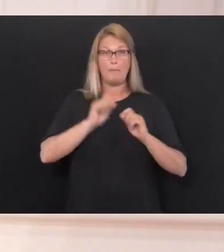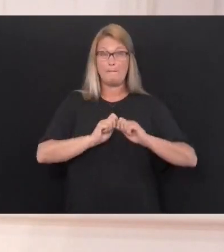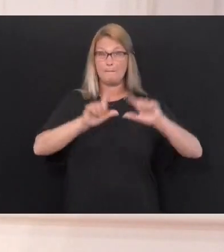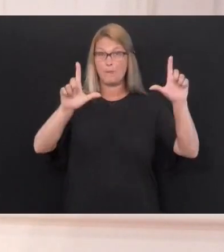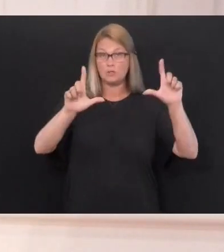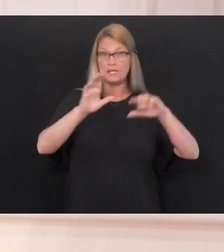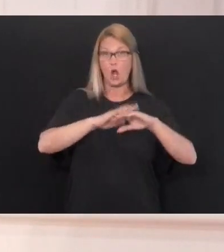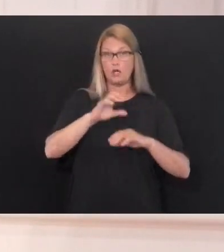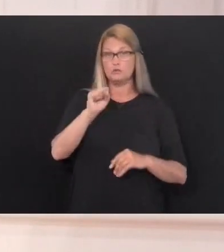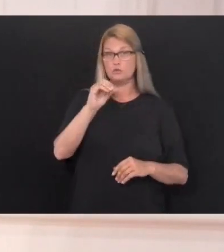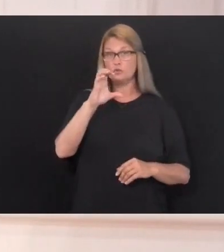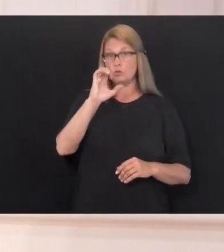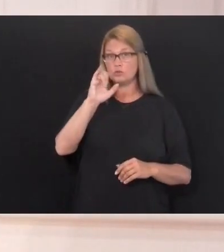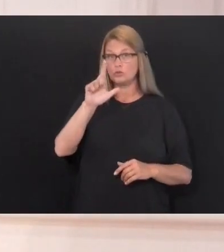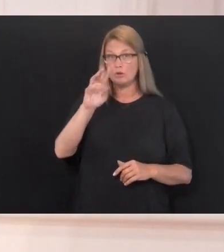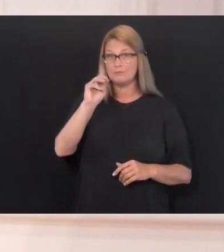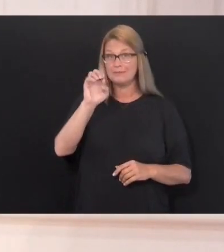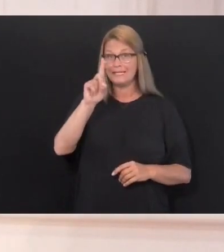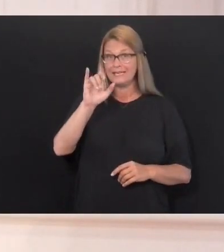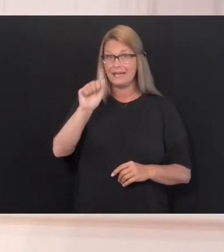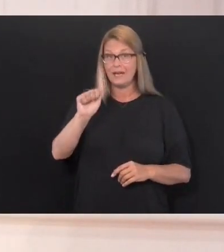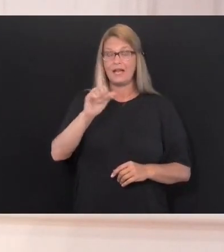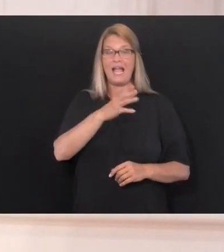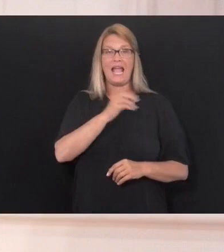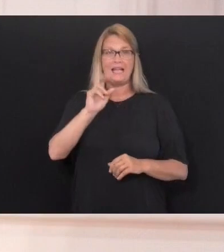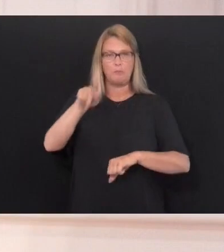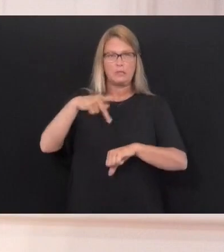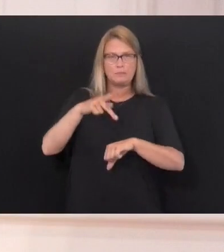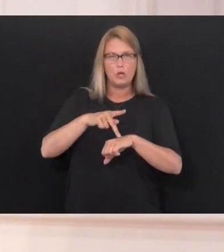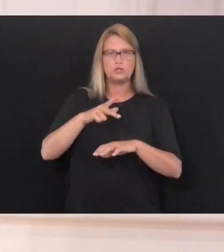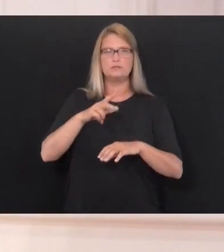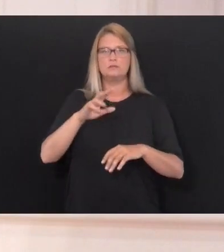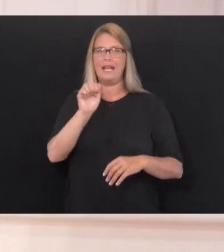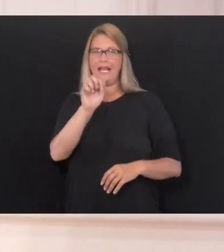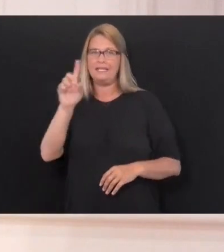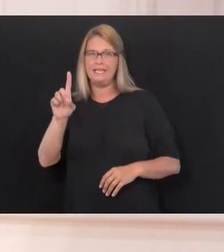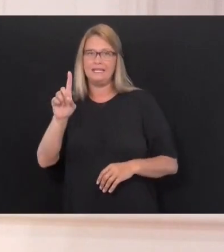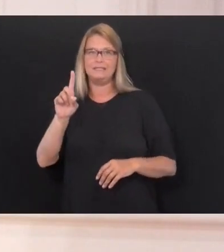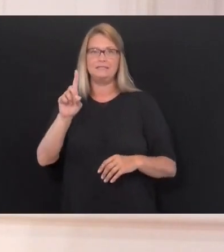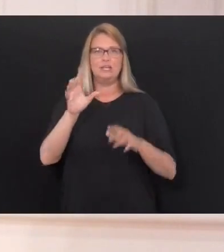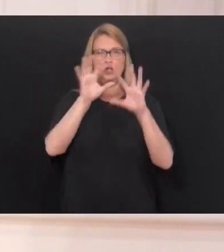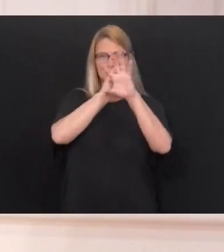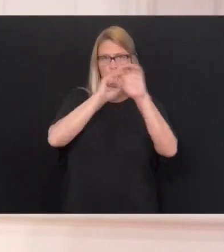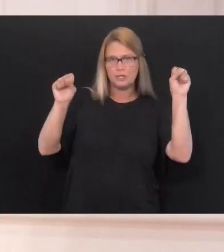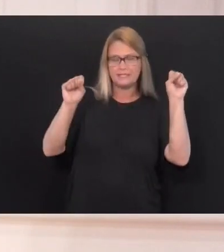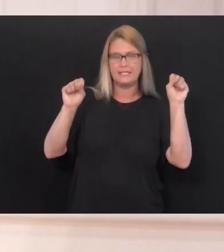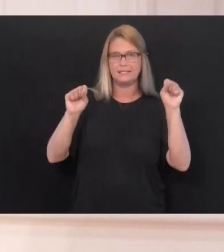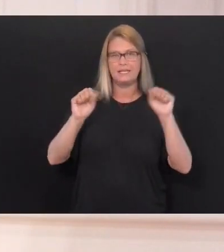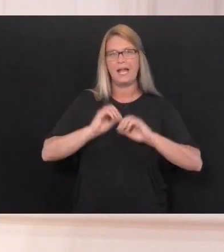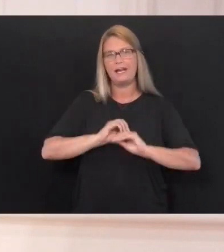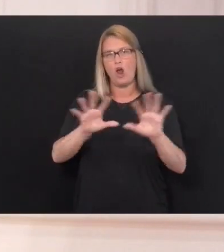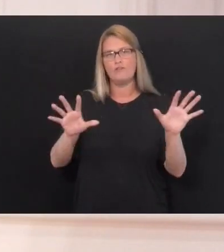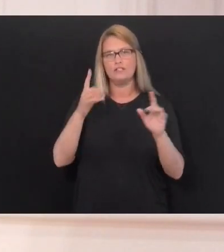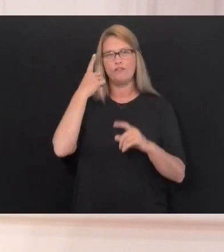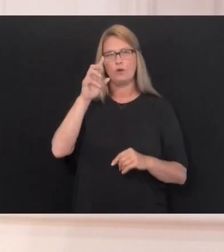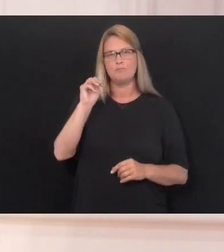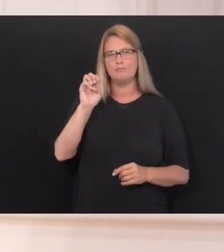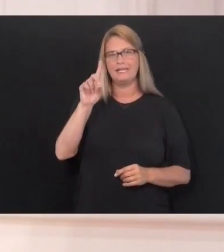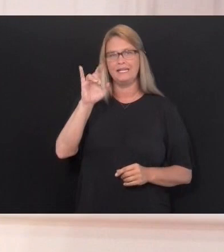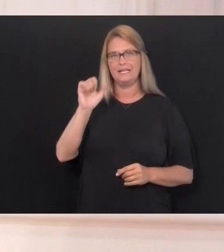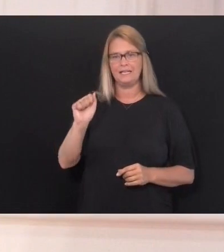know, because we want our kids to do that as well, if we can. So before I turn this over, I'm going to just emphasize, if